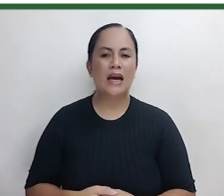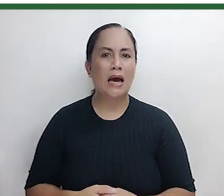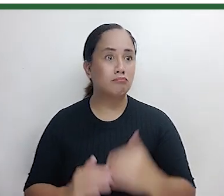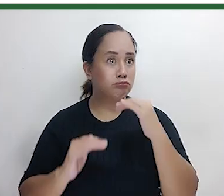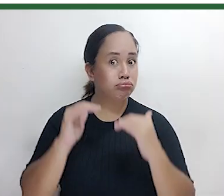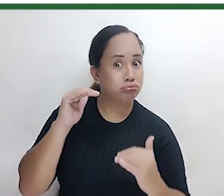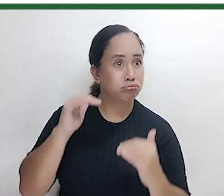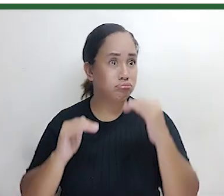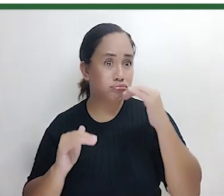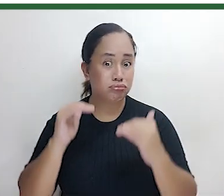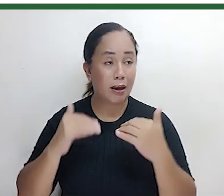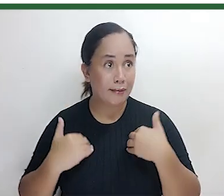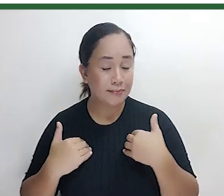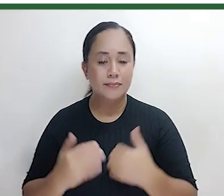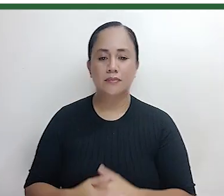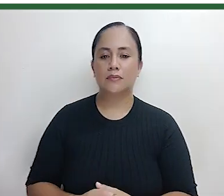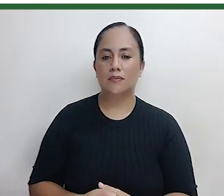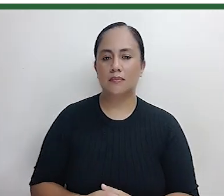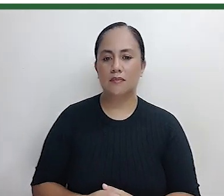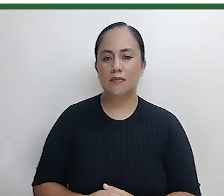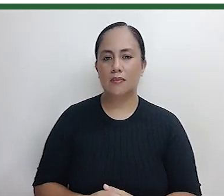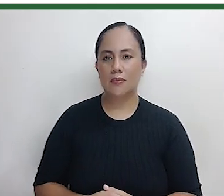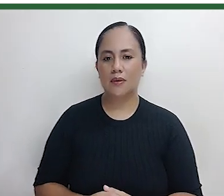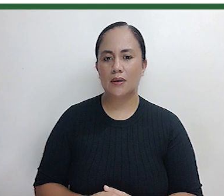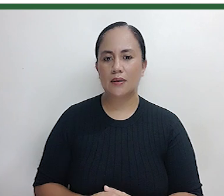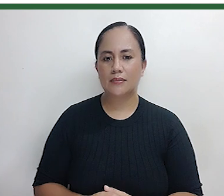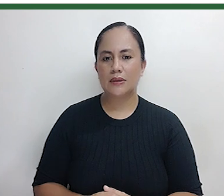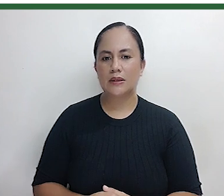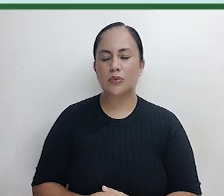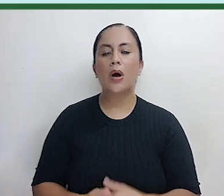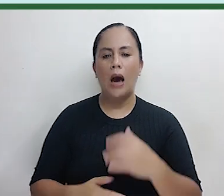Privileges, C. Marginalization?